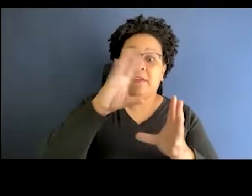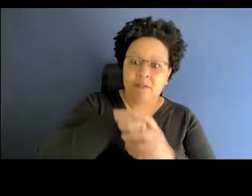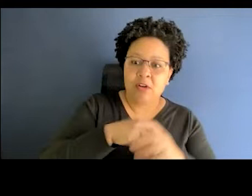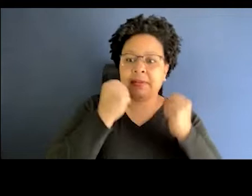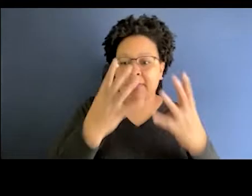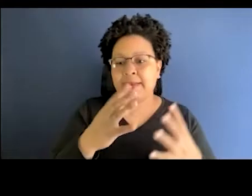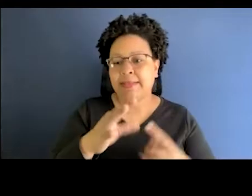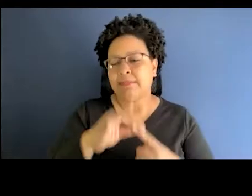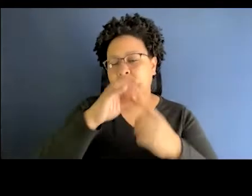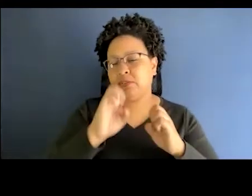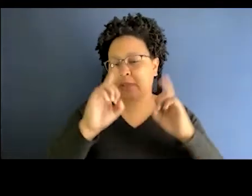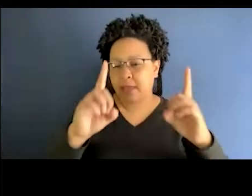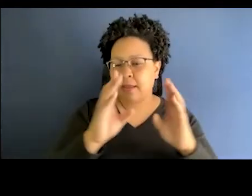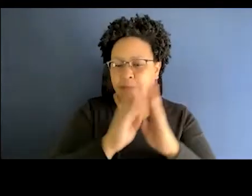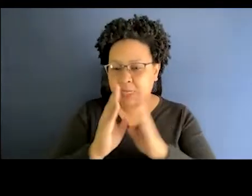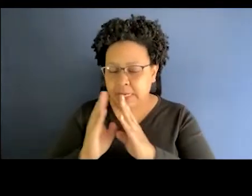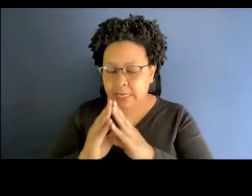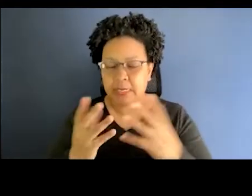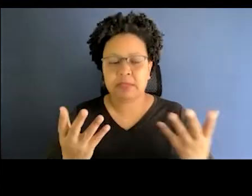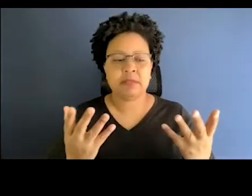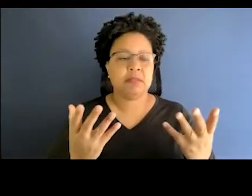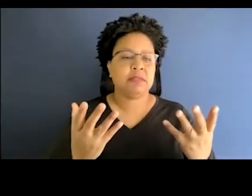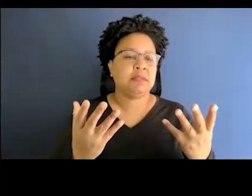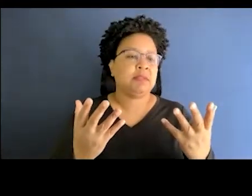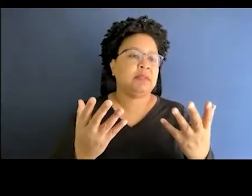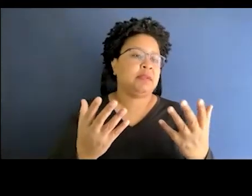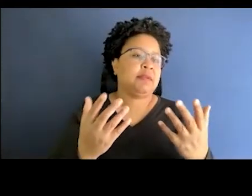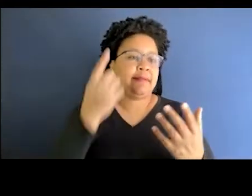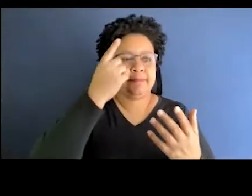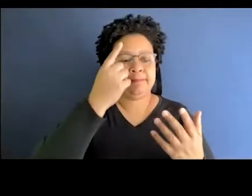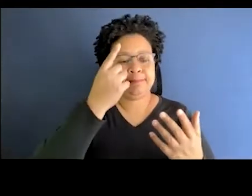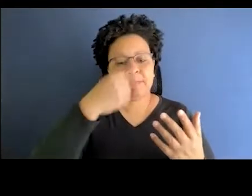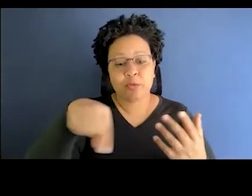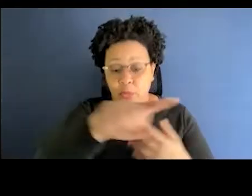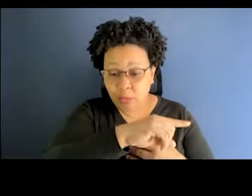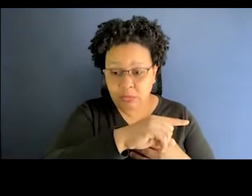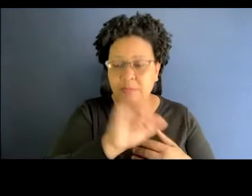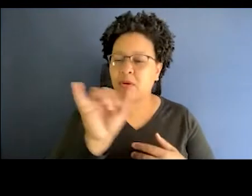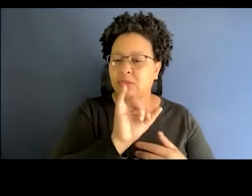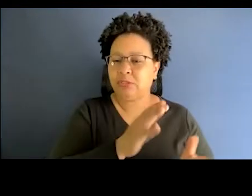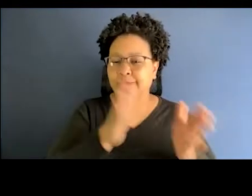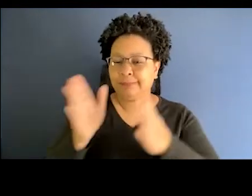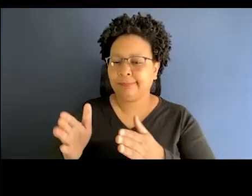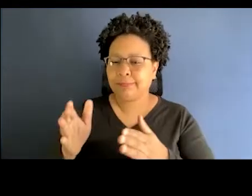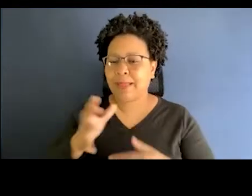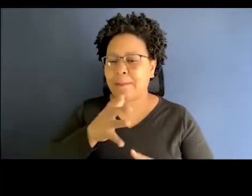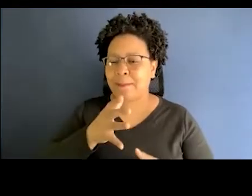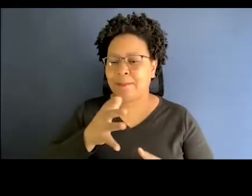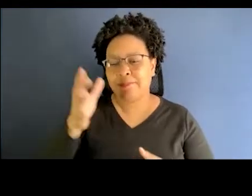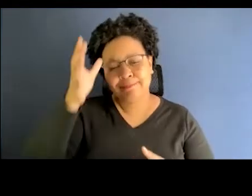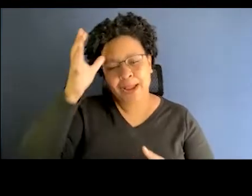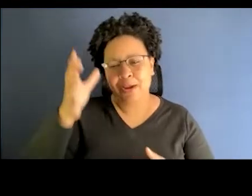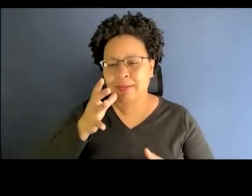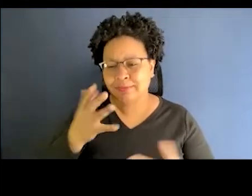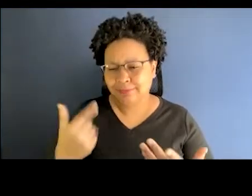meetings as an administrator in charge for those meetings, but also as a parent. So I understand